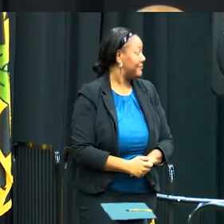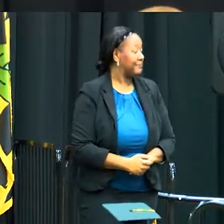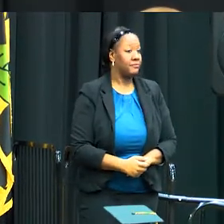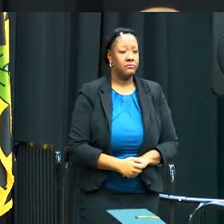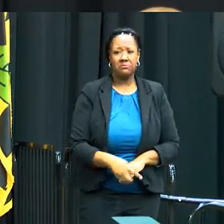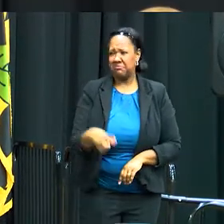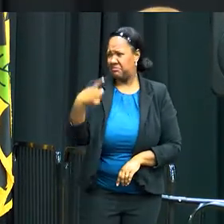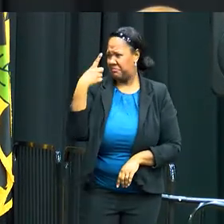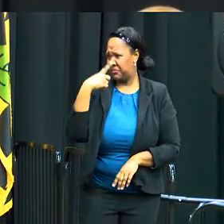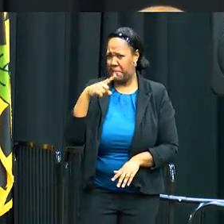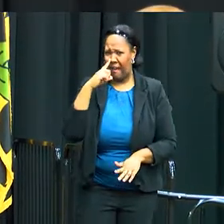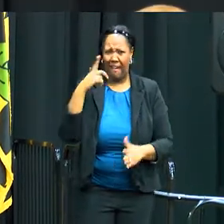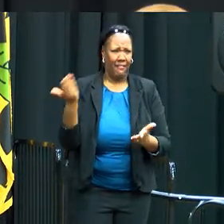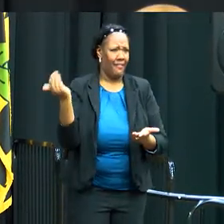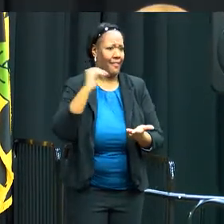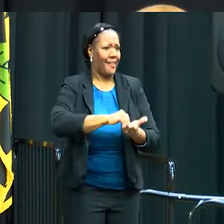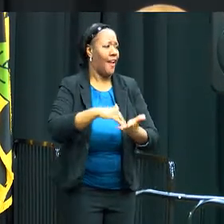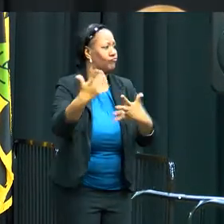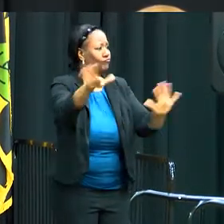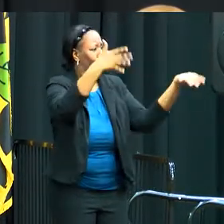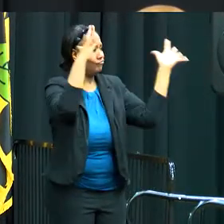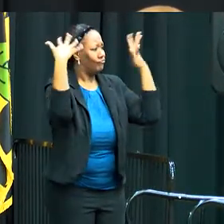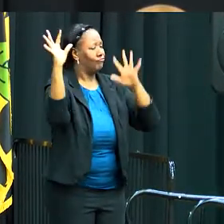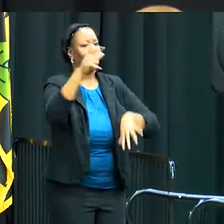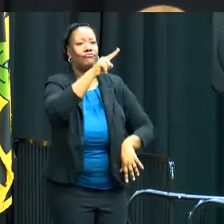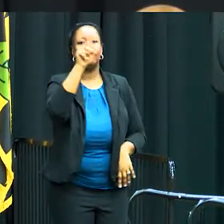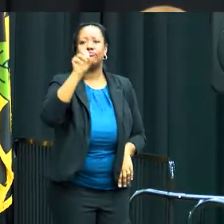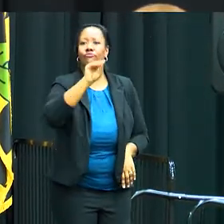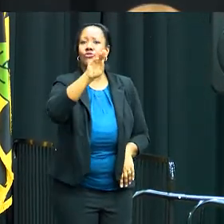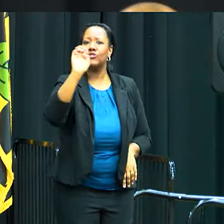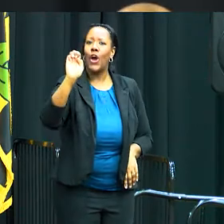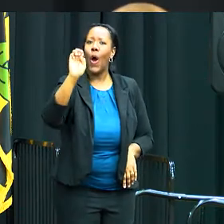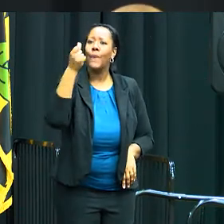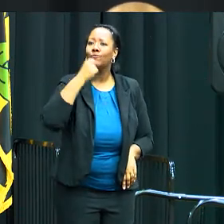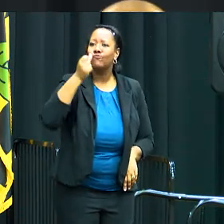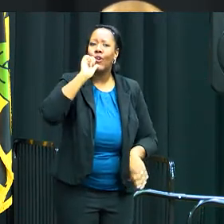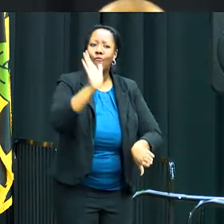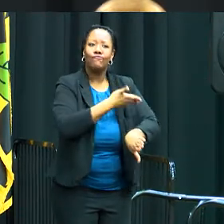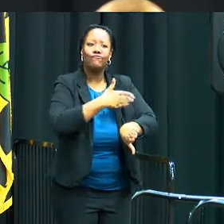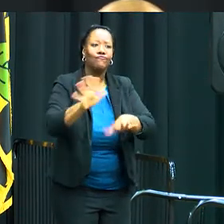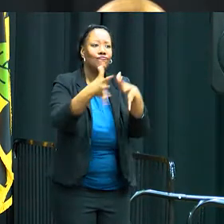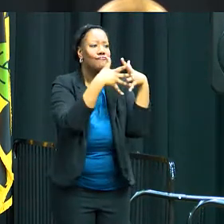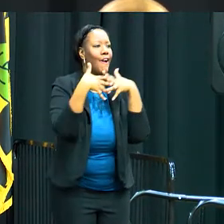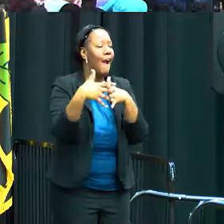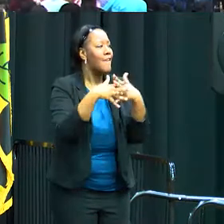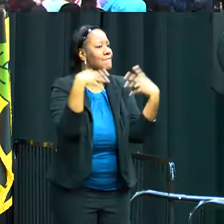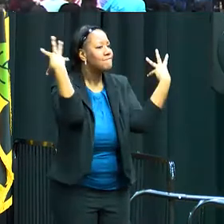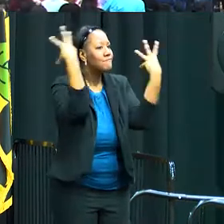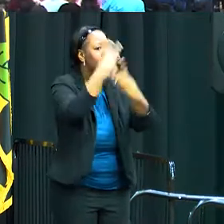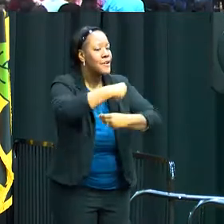Could we have another round of applause for Zoe for that beautiful rendition of the national anthem?